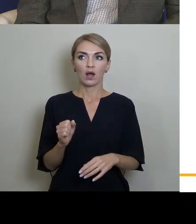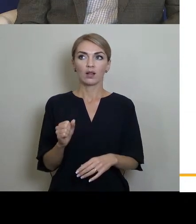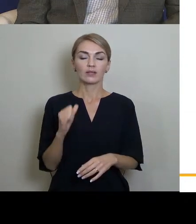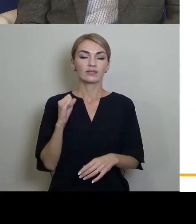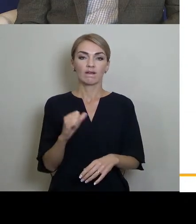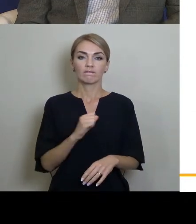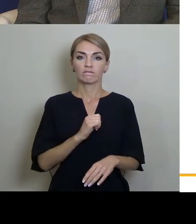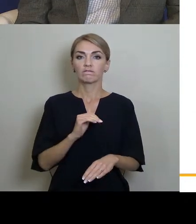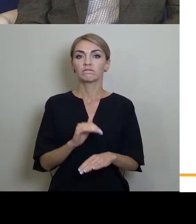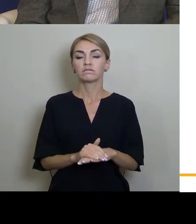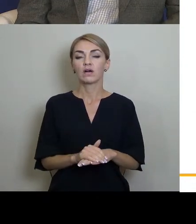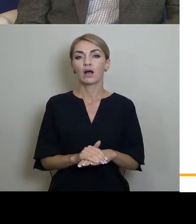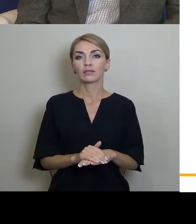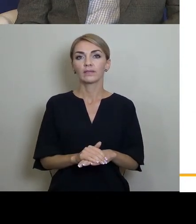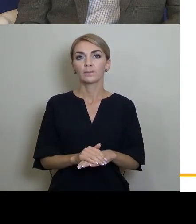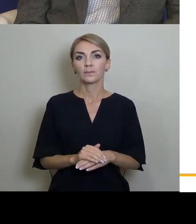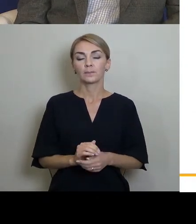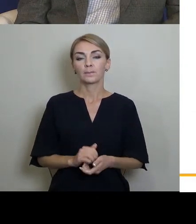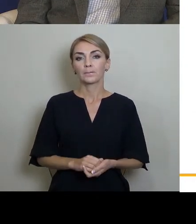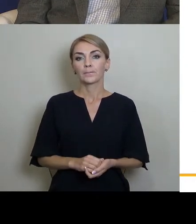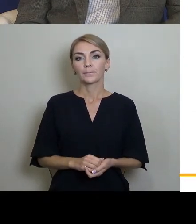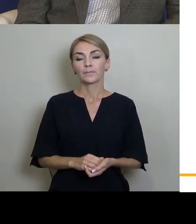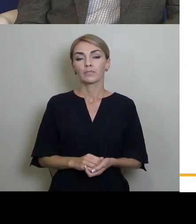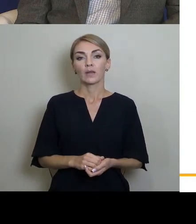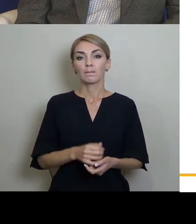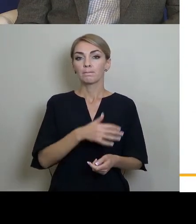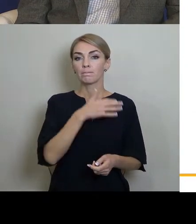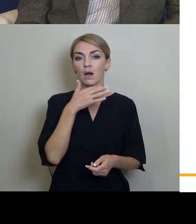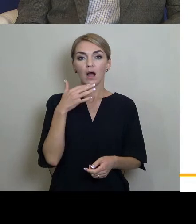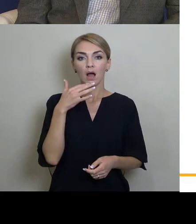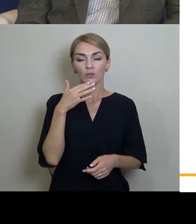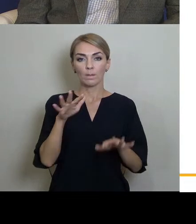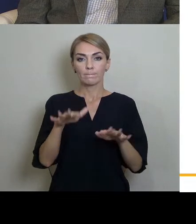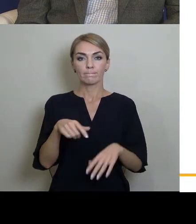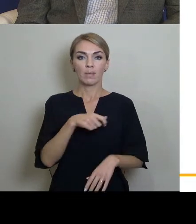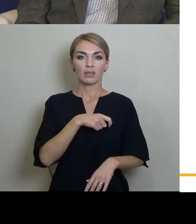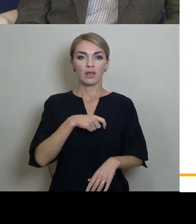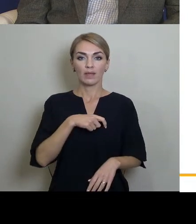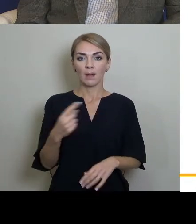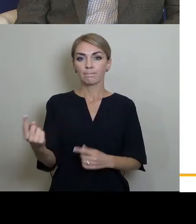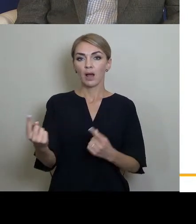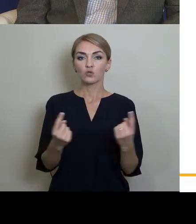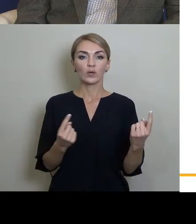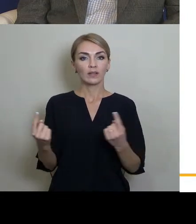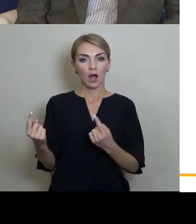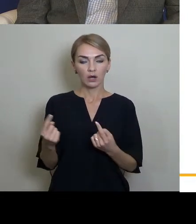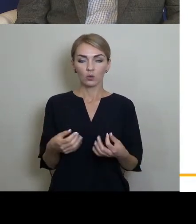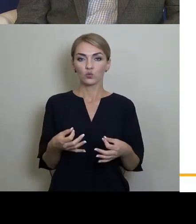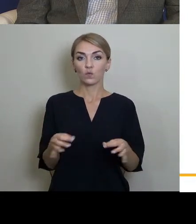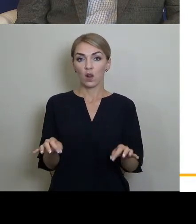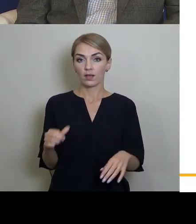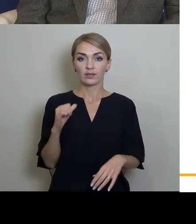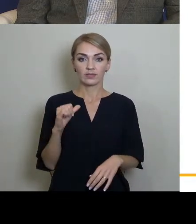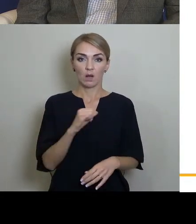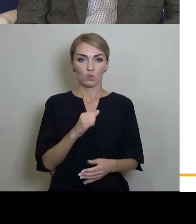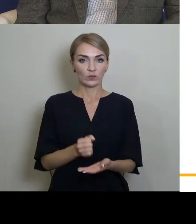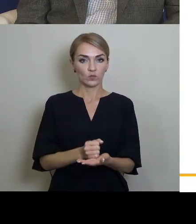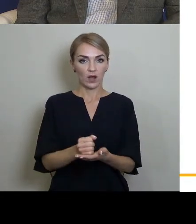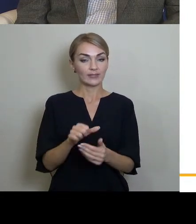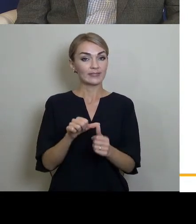also self-nominated candidates. And Leonti quite properly says that